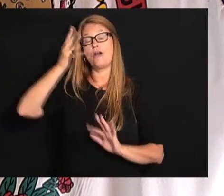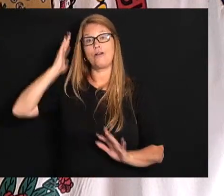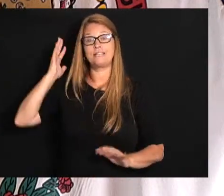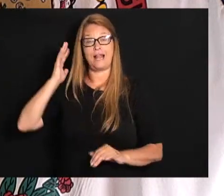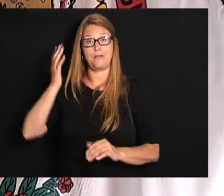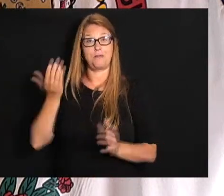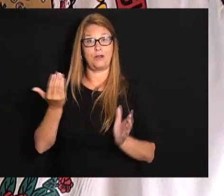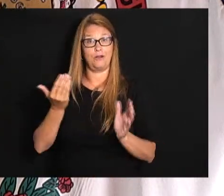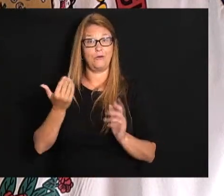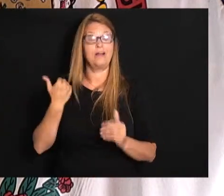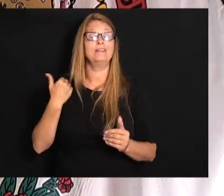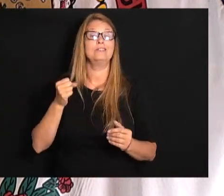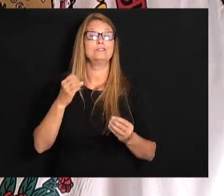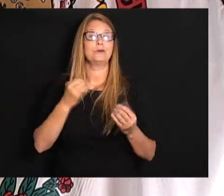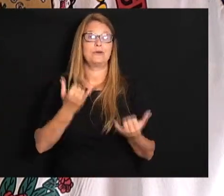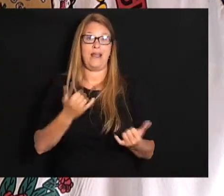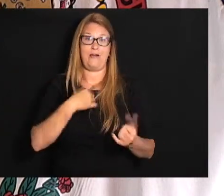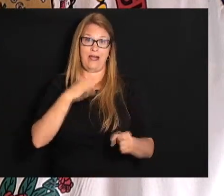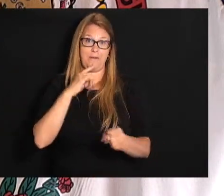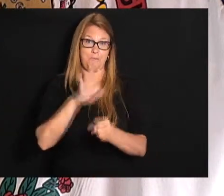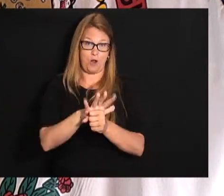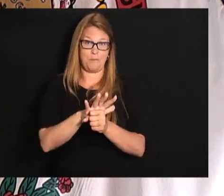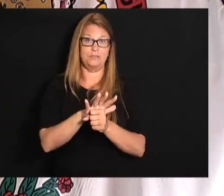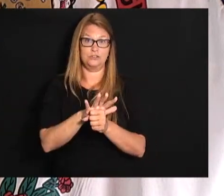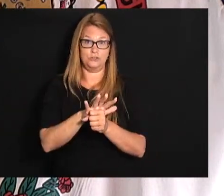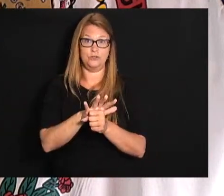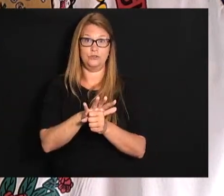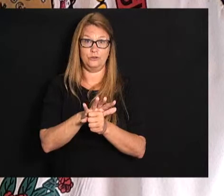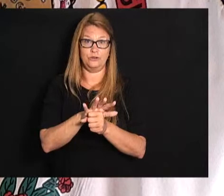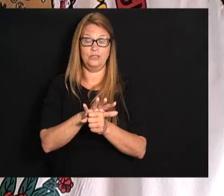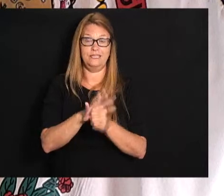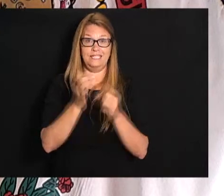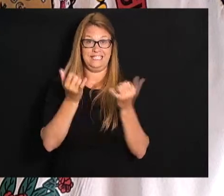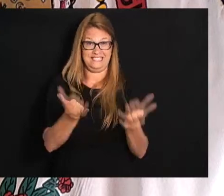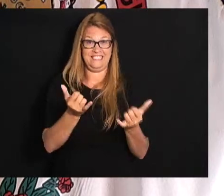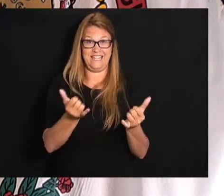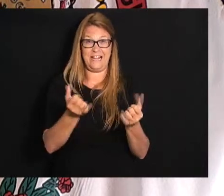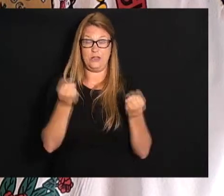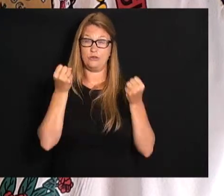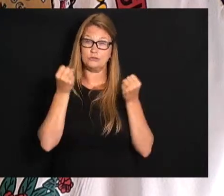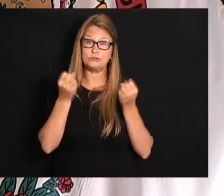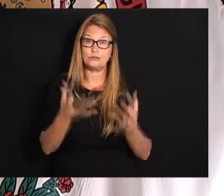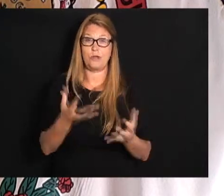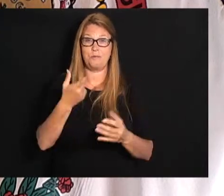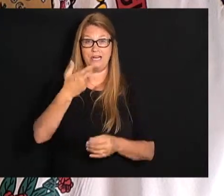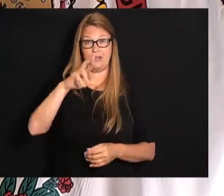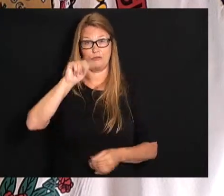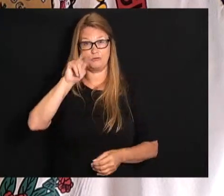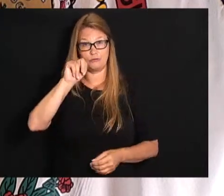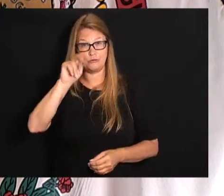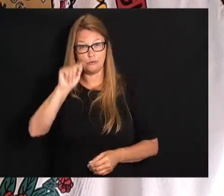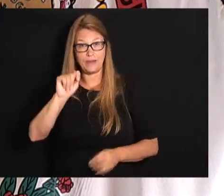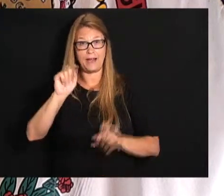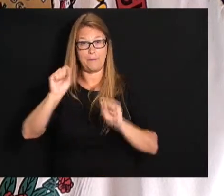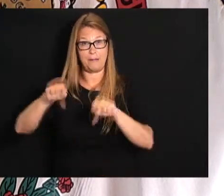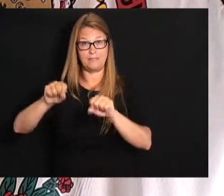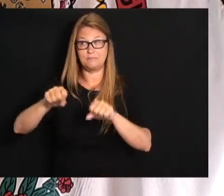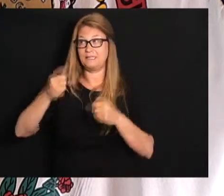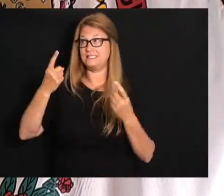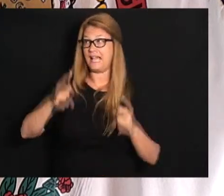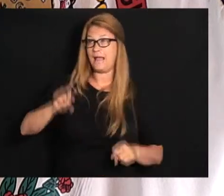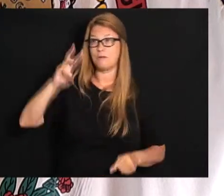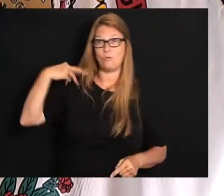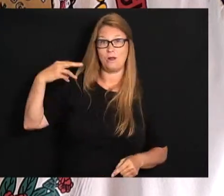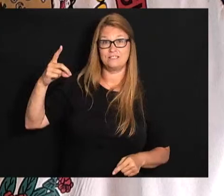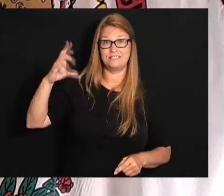promise you without any question, today, there are so many grant possibilities that are happening in D.C. In